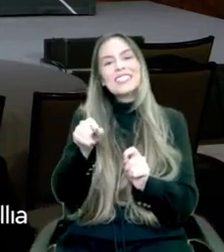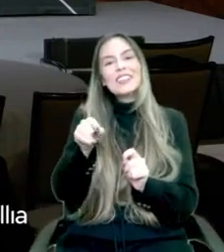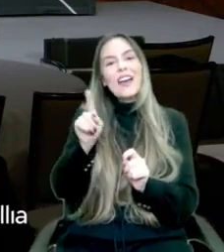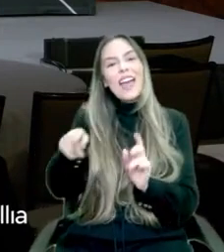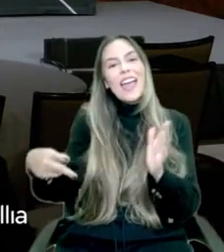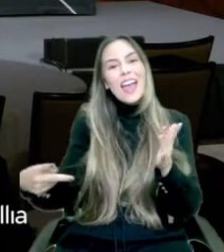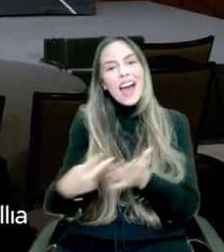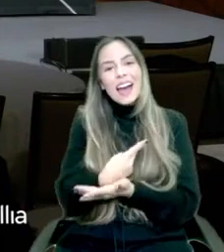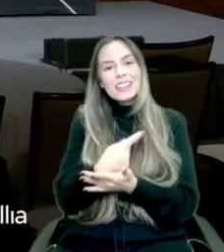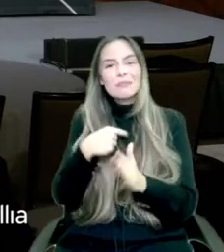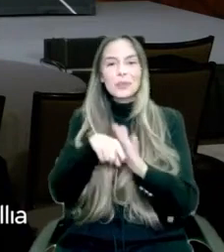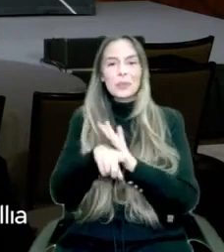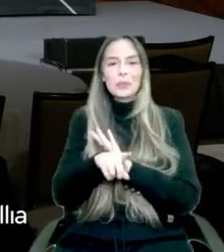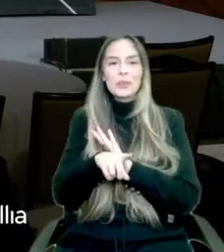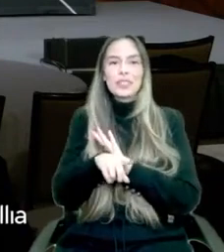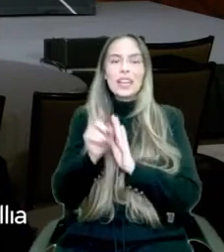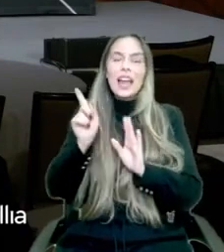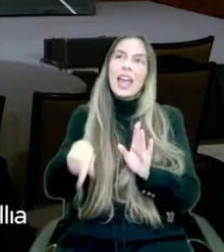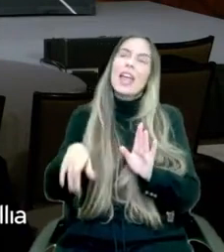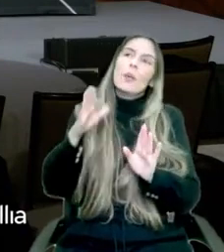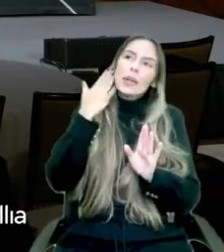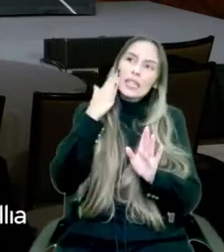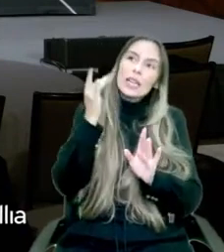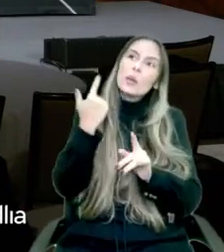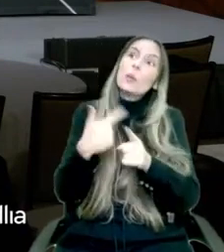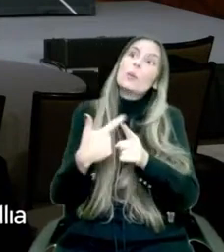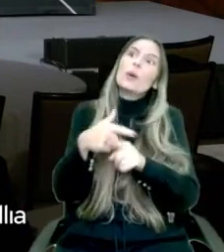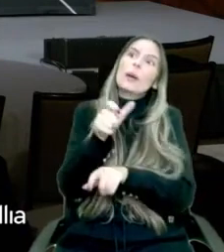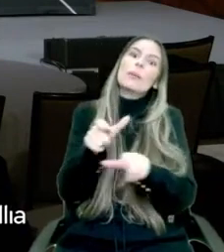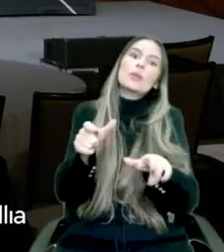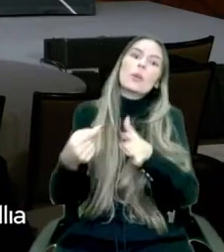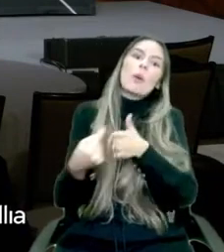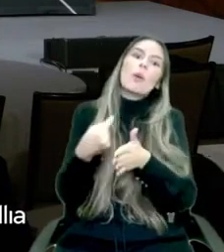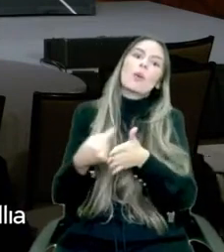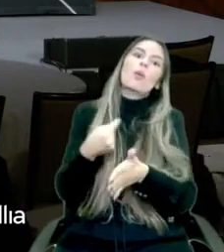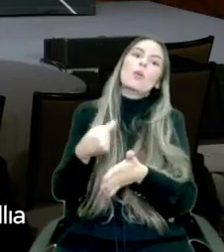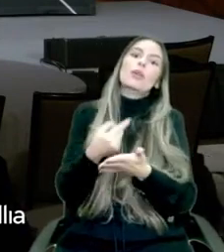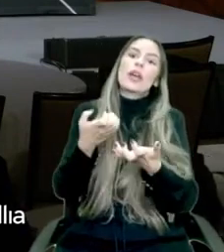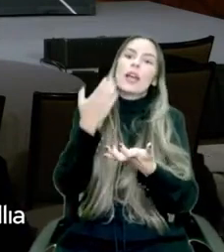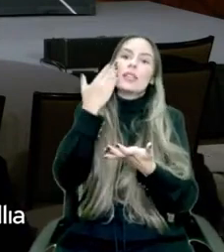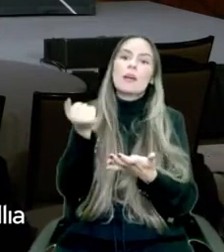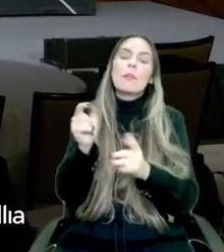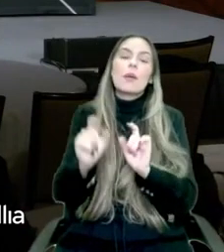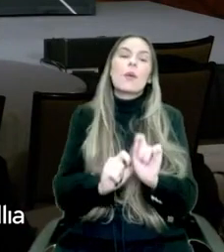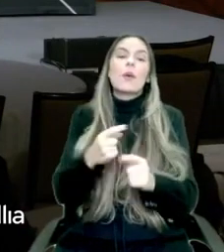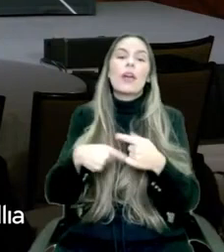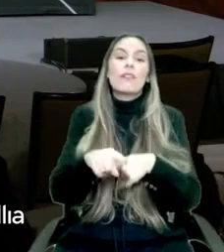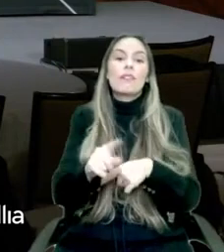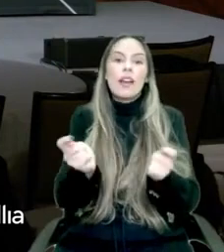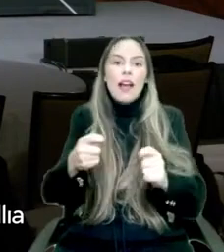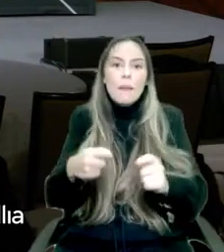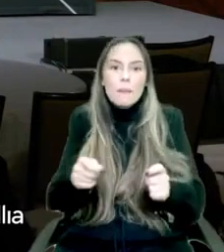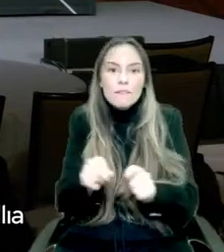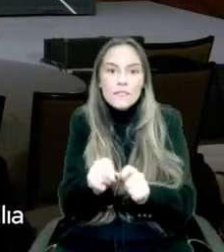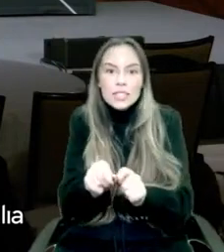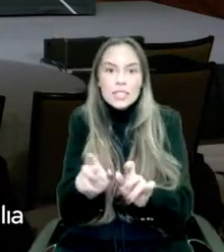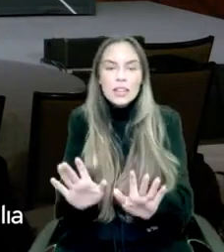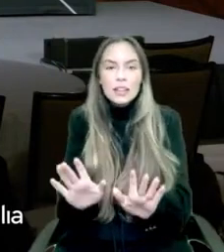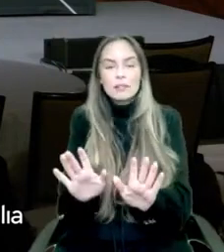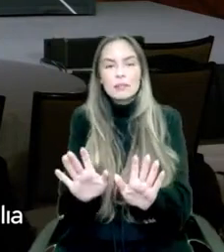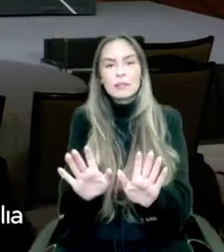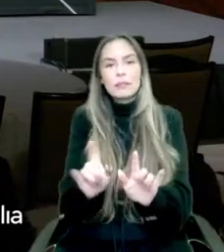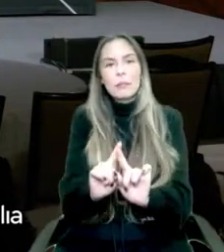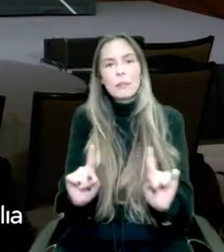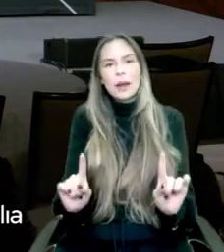it's understandable why people would ask that. You want to get some idea of what the thing can do, right? But I like to think